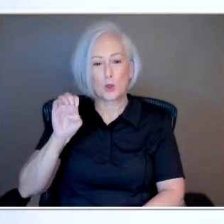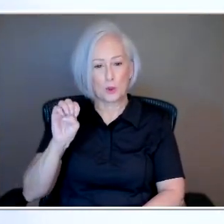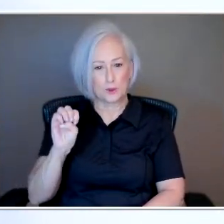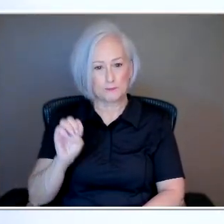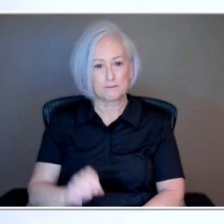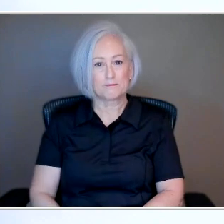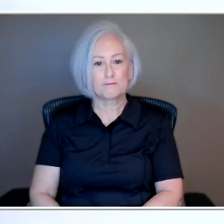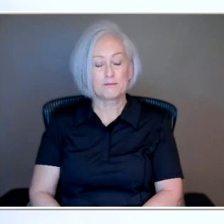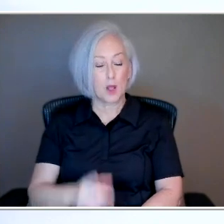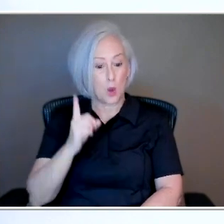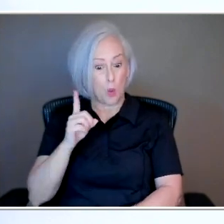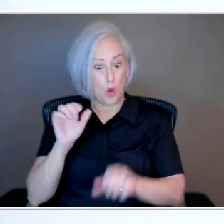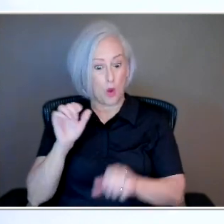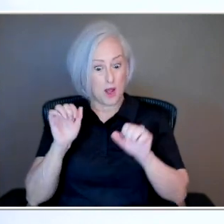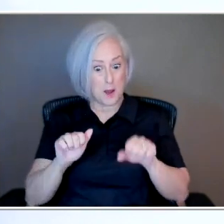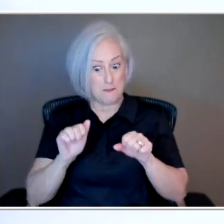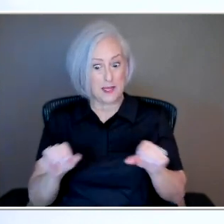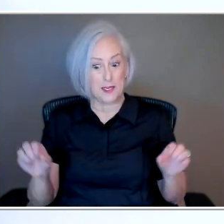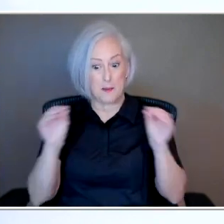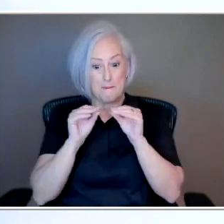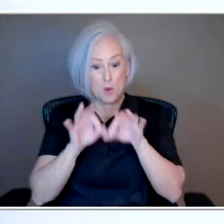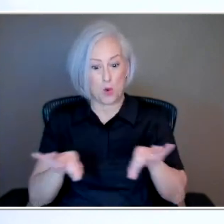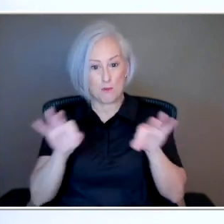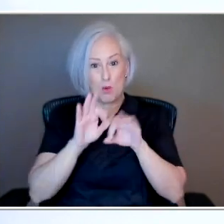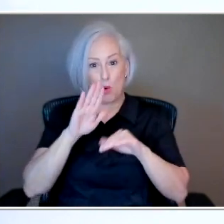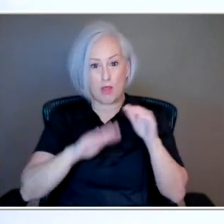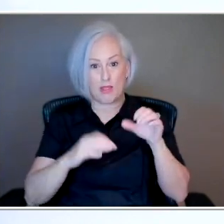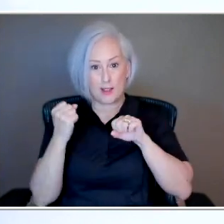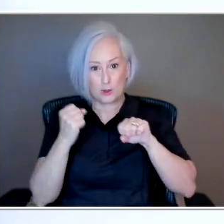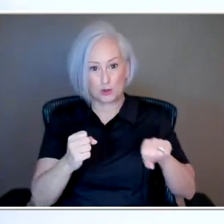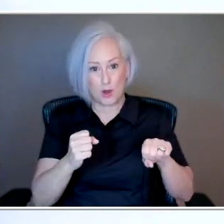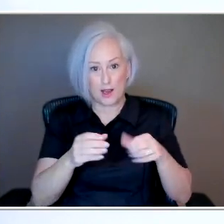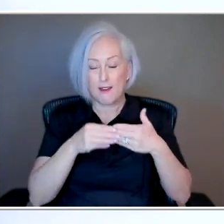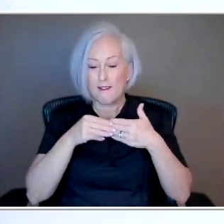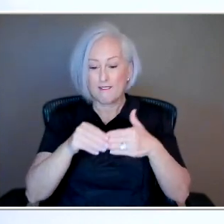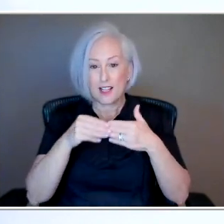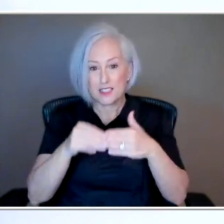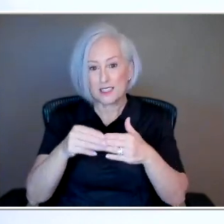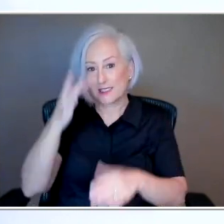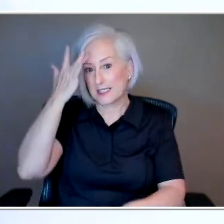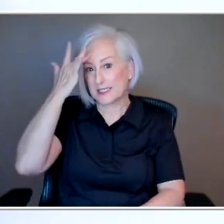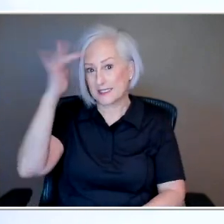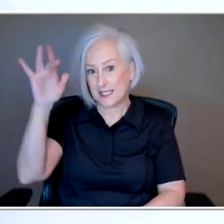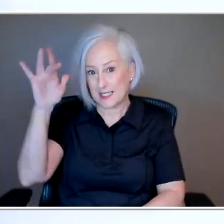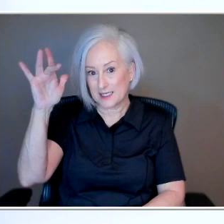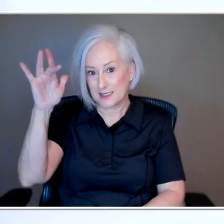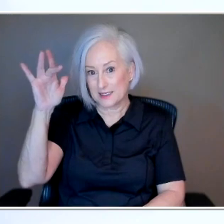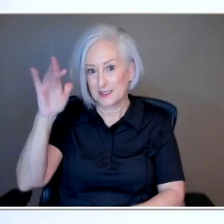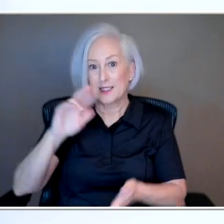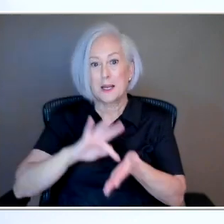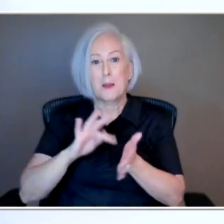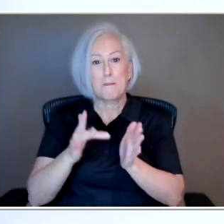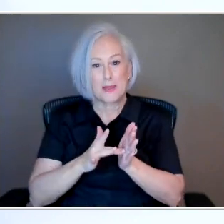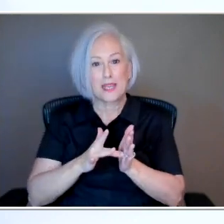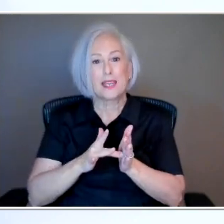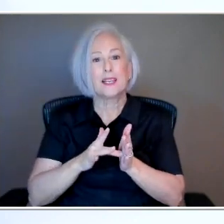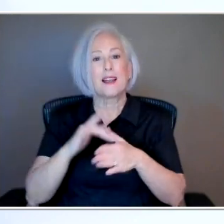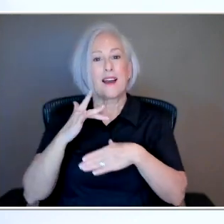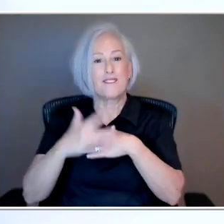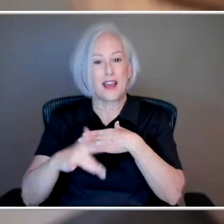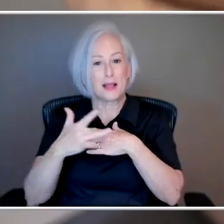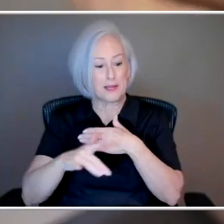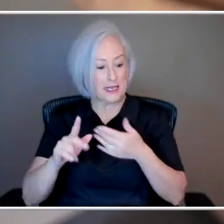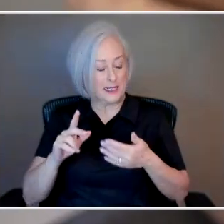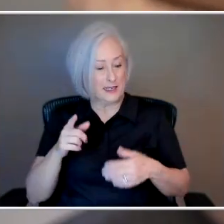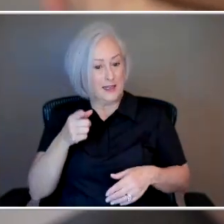other ability, more important than strength, flexibility, intelligence. It's availability. Like if you're injured, you can't